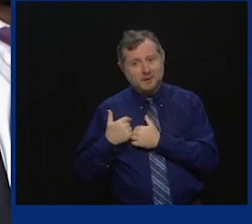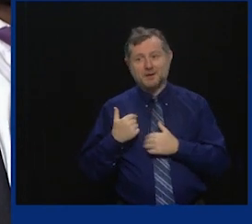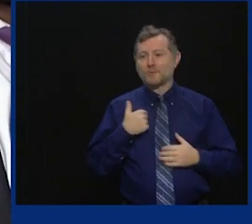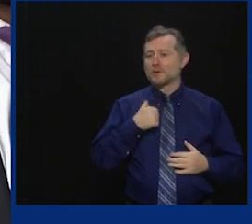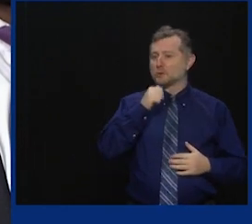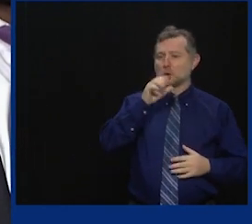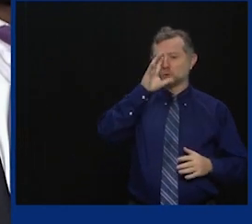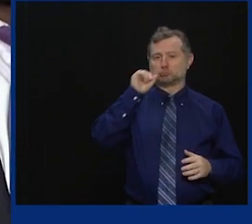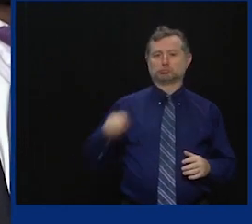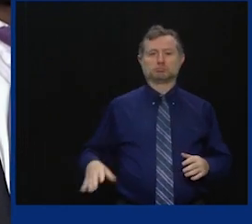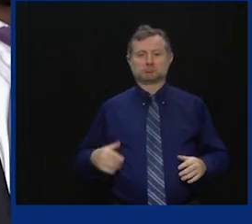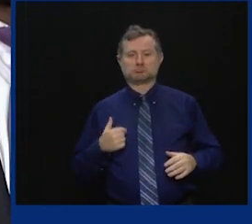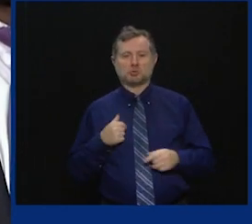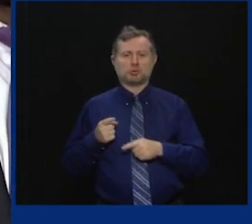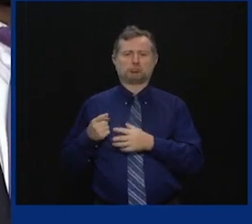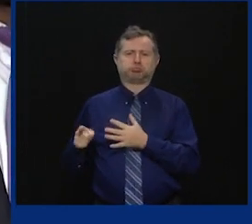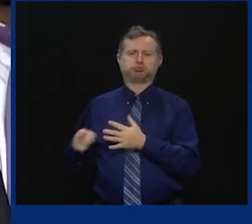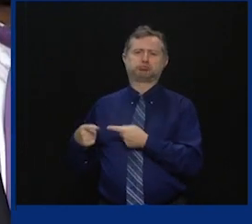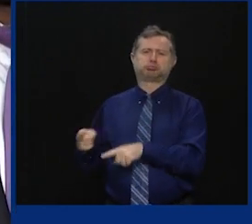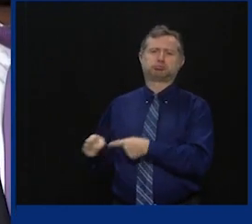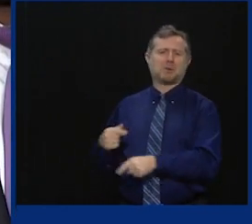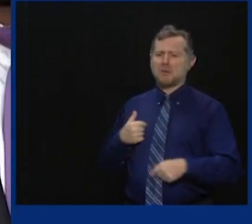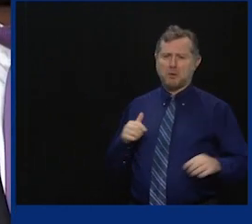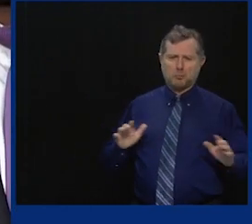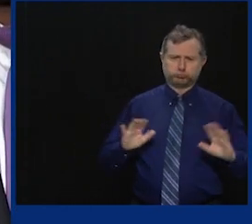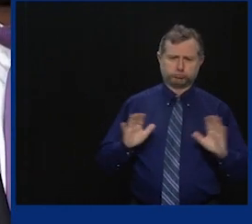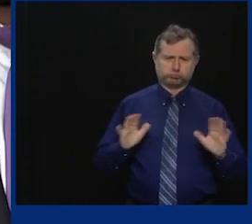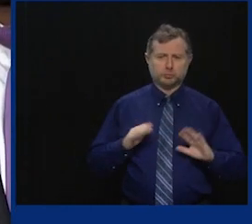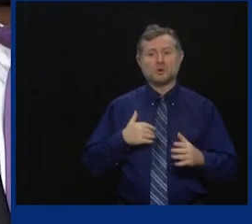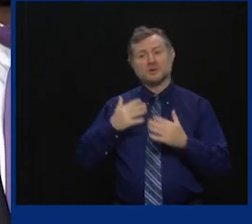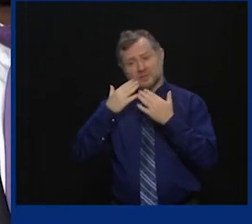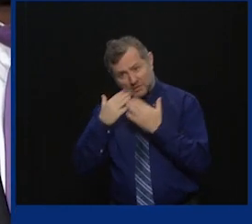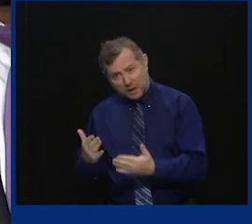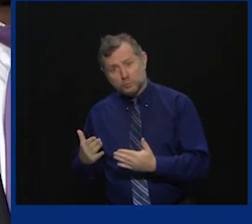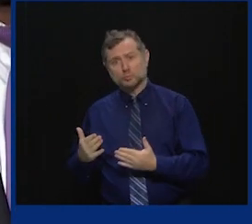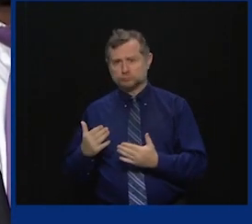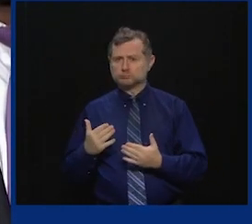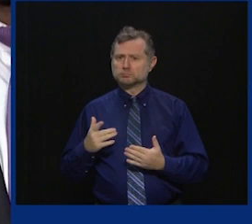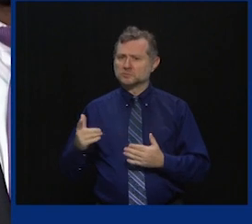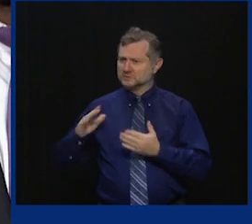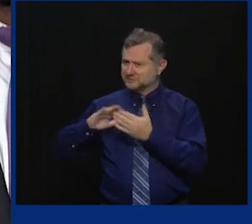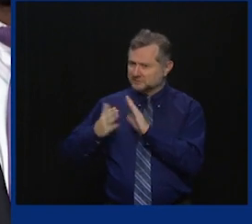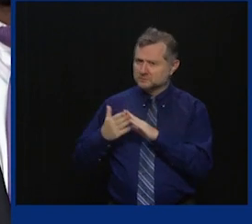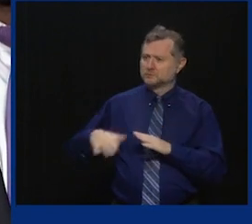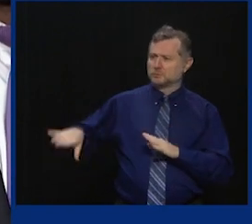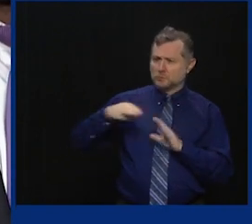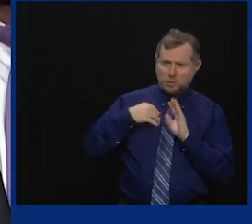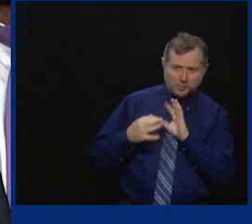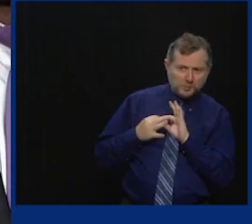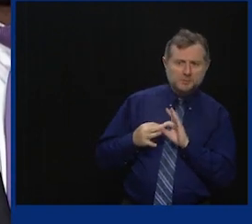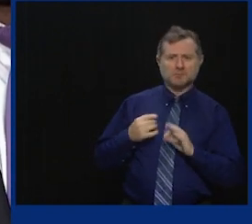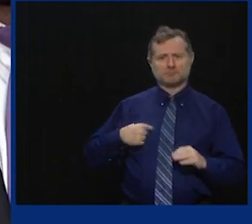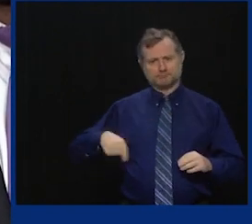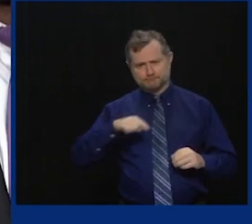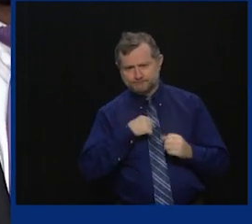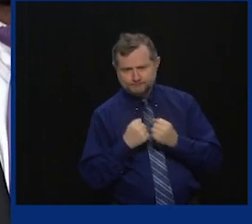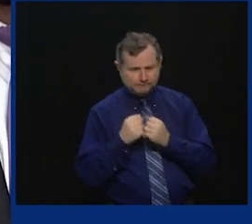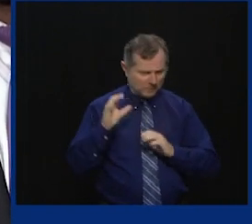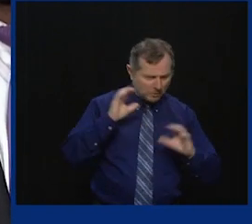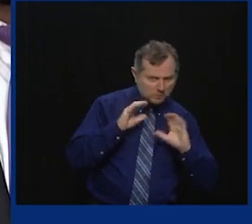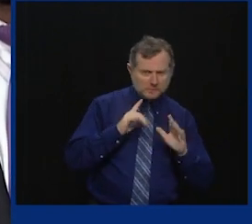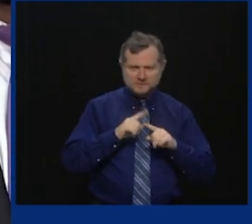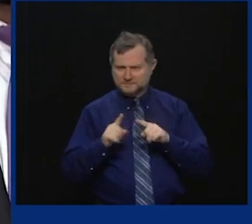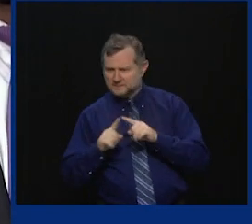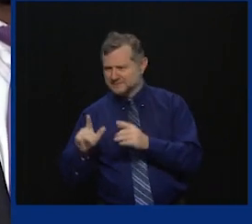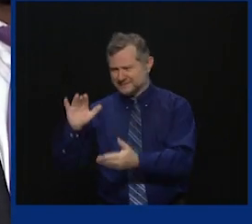say thank you to the city for cooperating with us as we find a way to alleviate the burden, at least with the ones that we can find a place for today, who'll